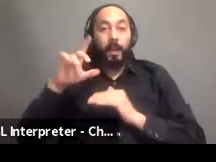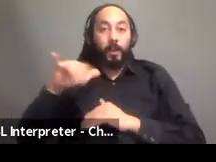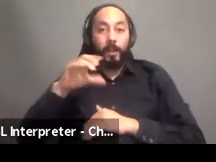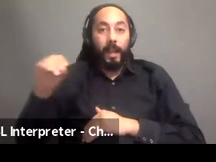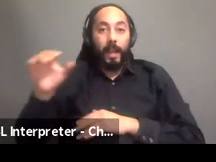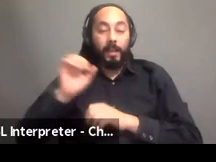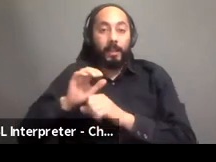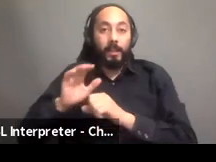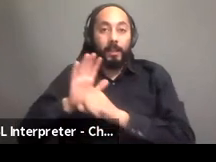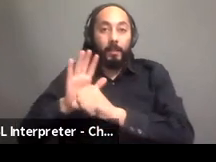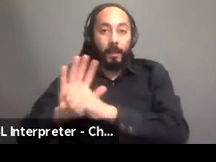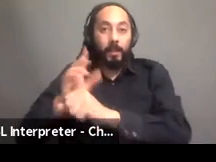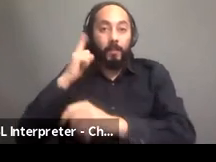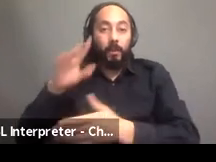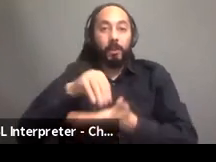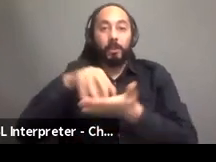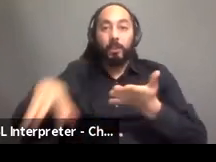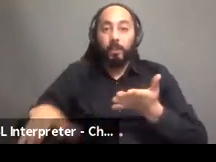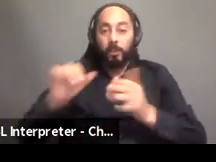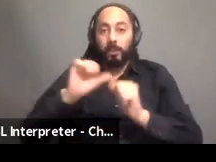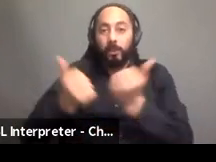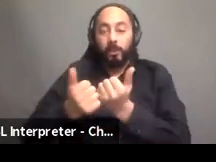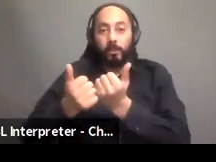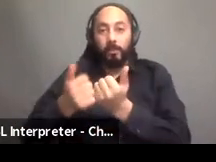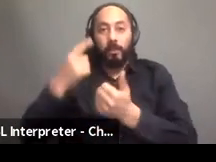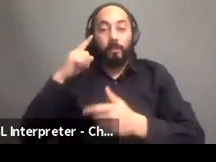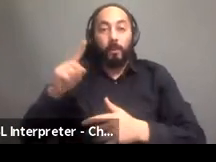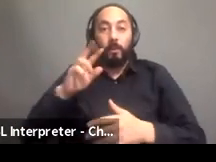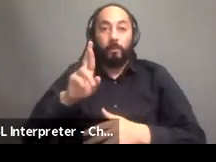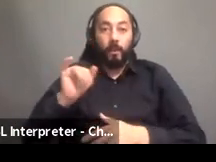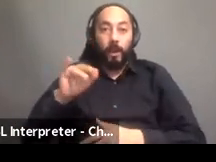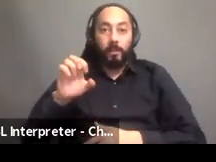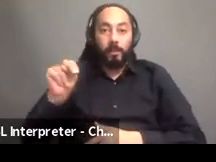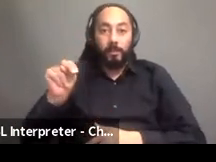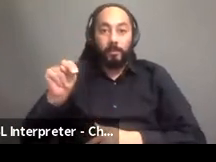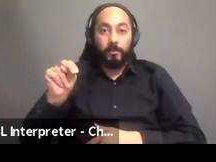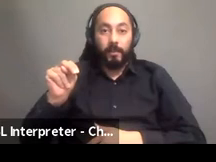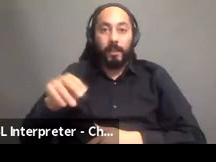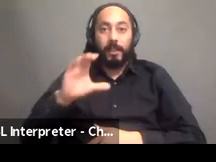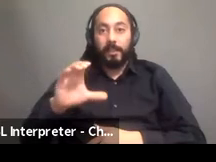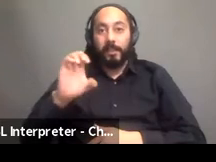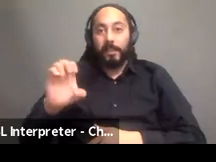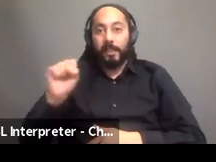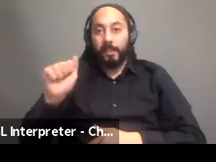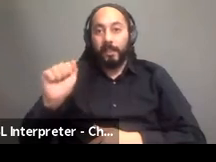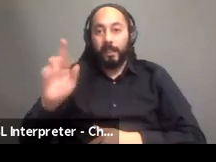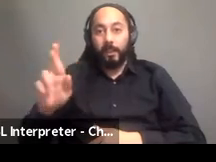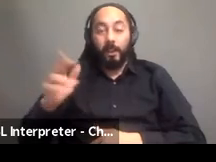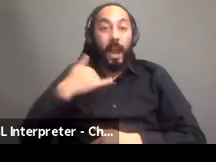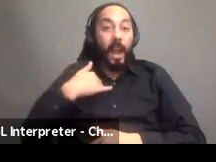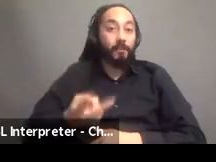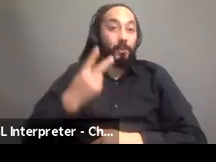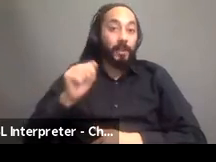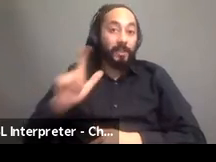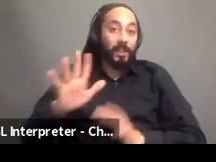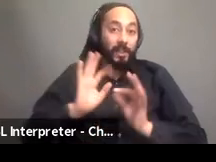Education Students Association of Ryerson, or CESAR. We have two ASL interpreters here with us, and we're really grateful